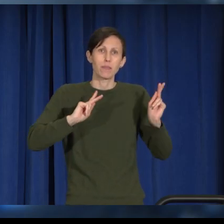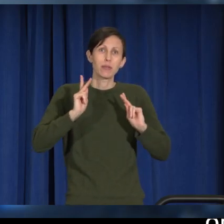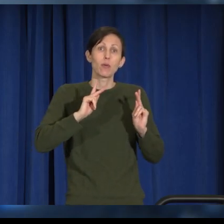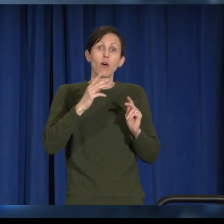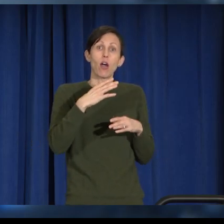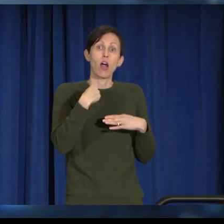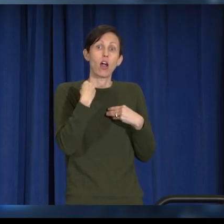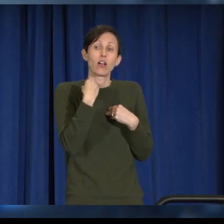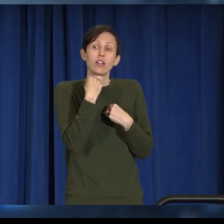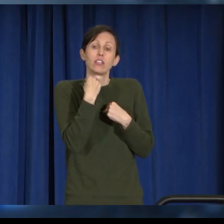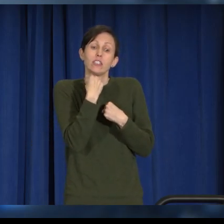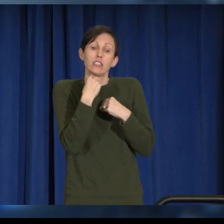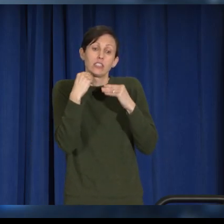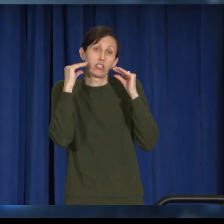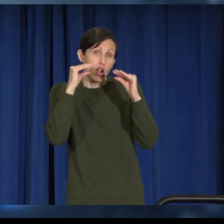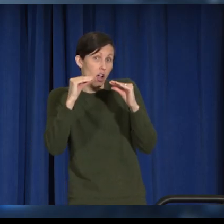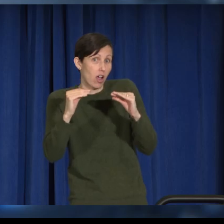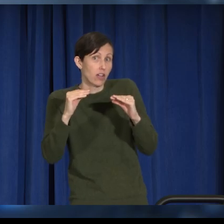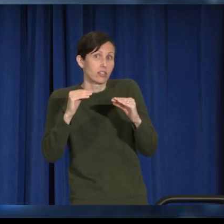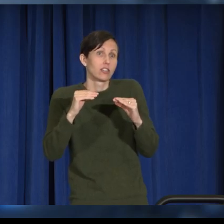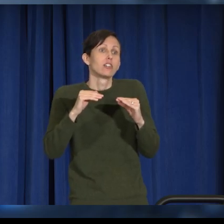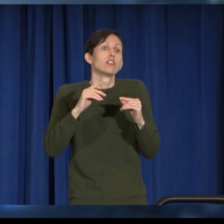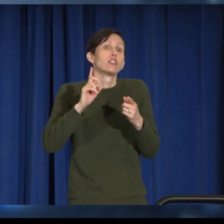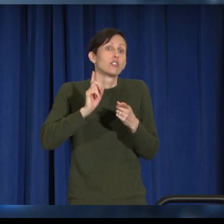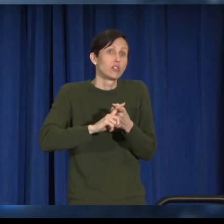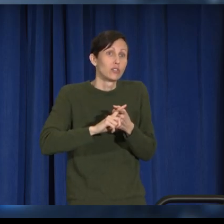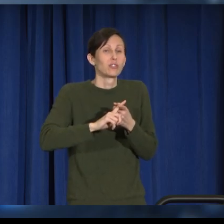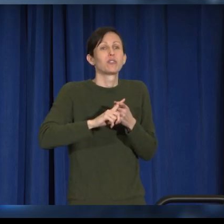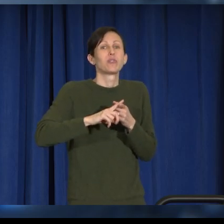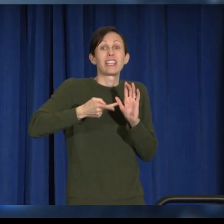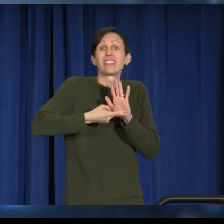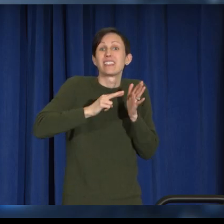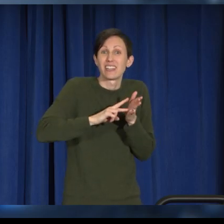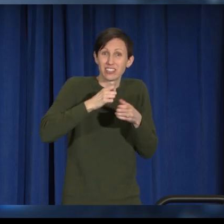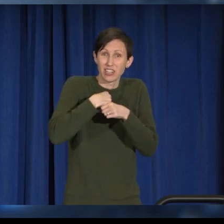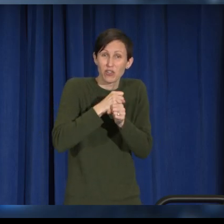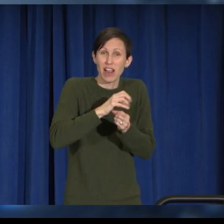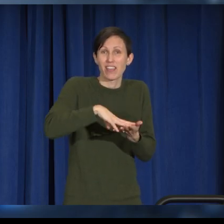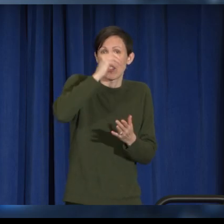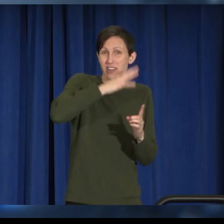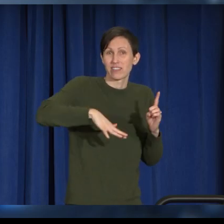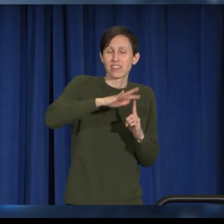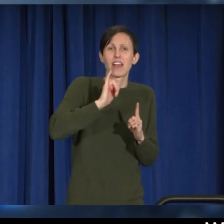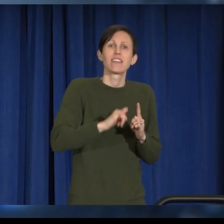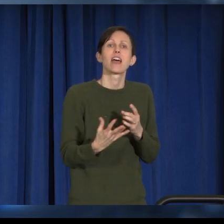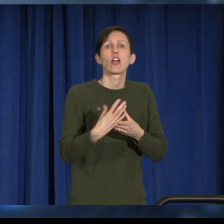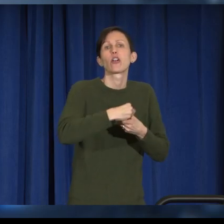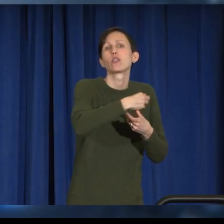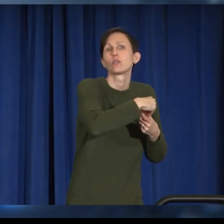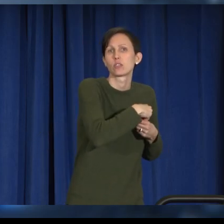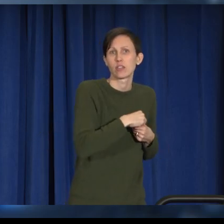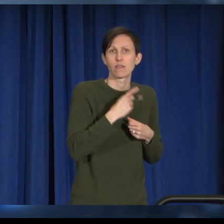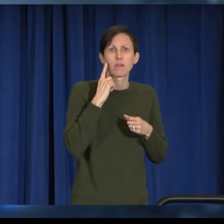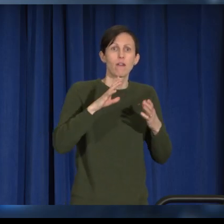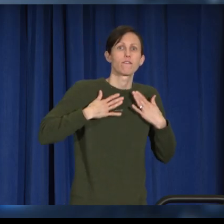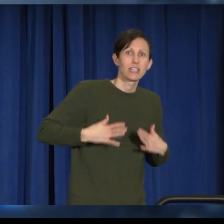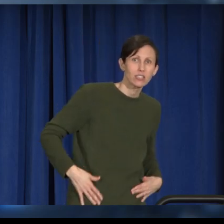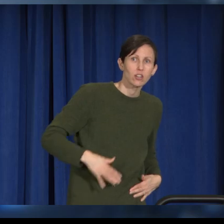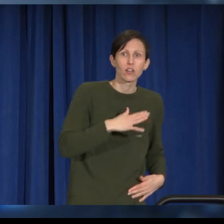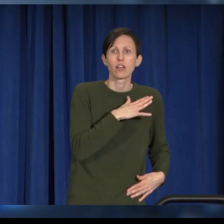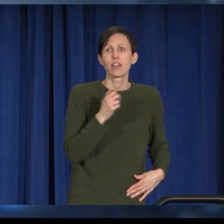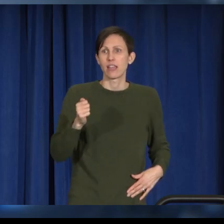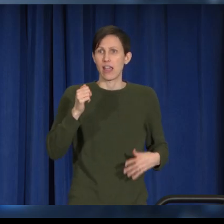then create learning environments that are inclusive of people with disabilities. And not just physical, but we're talking about physical